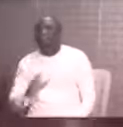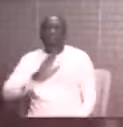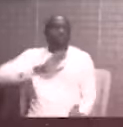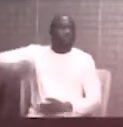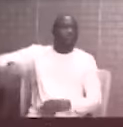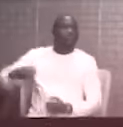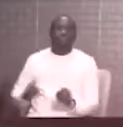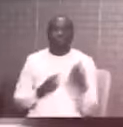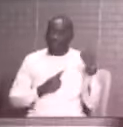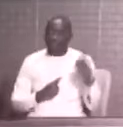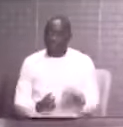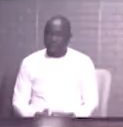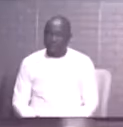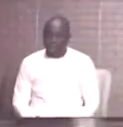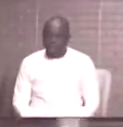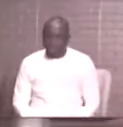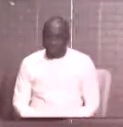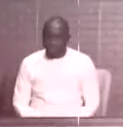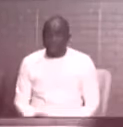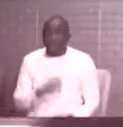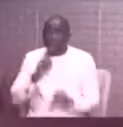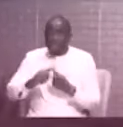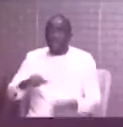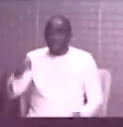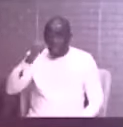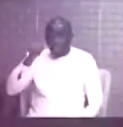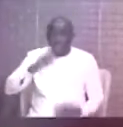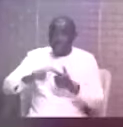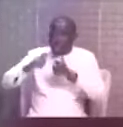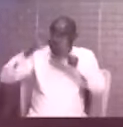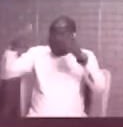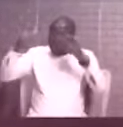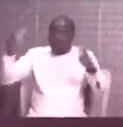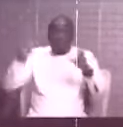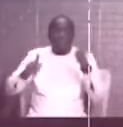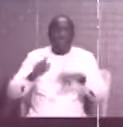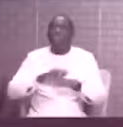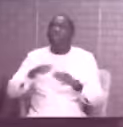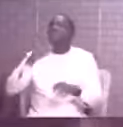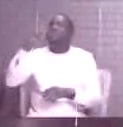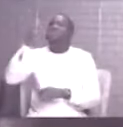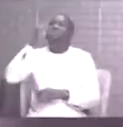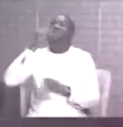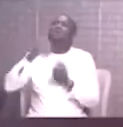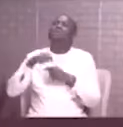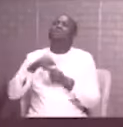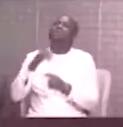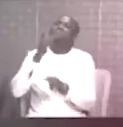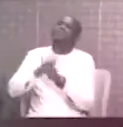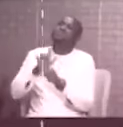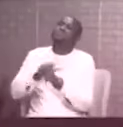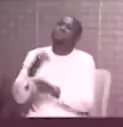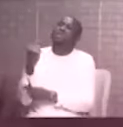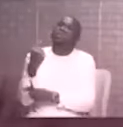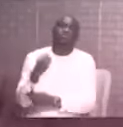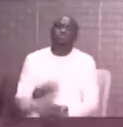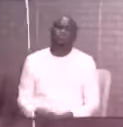away. When you listen to great men, you don't listen just about the promises.